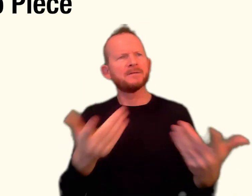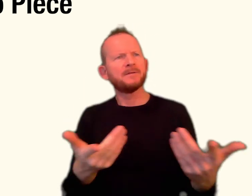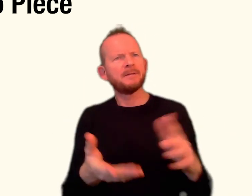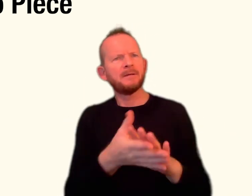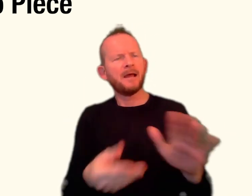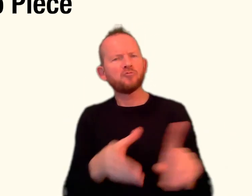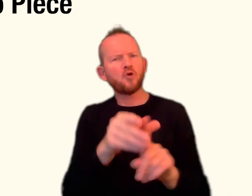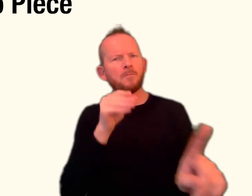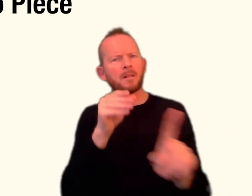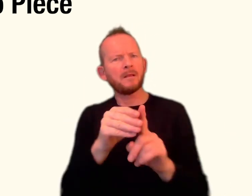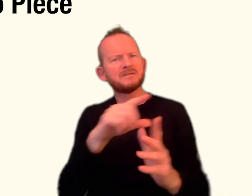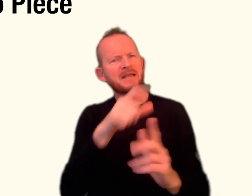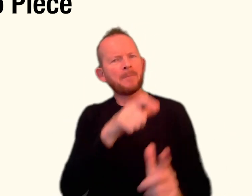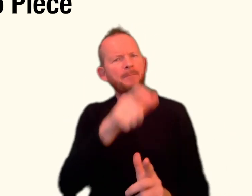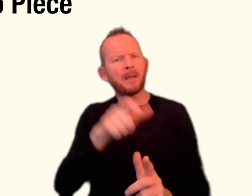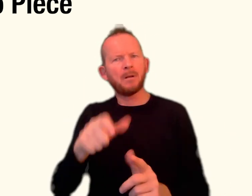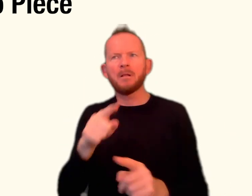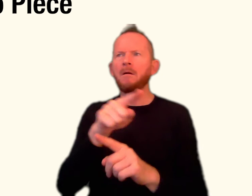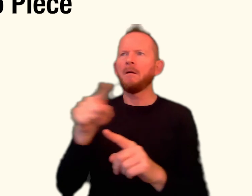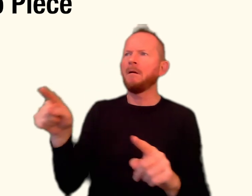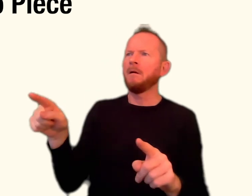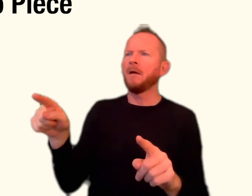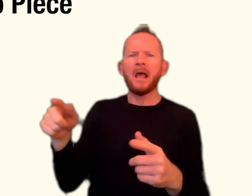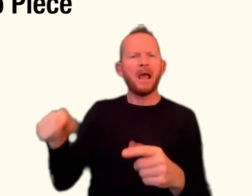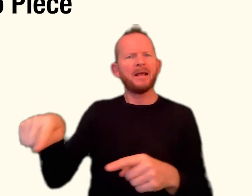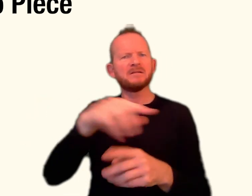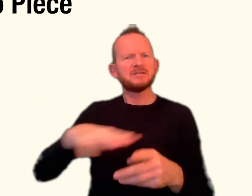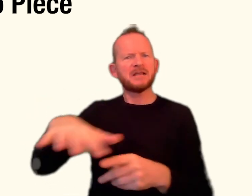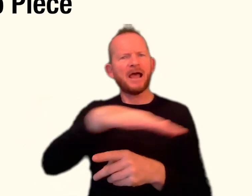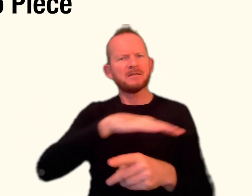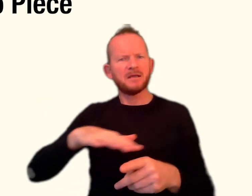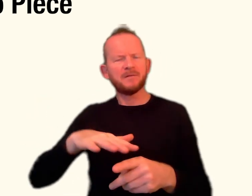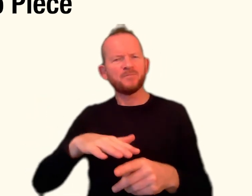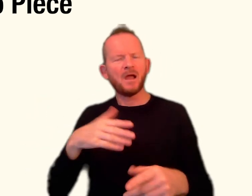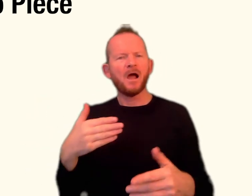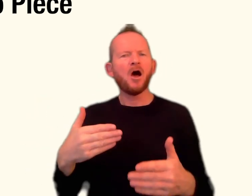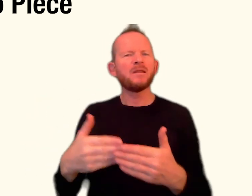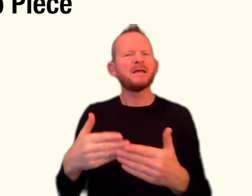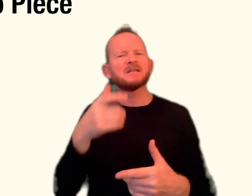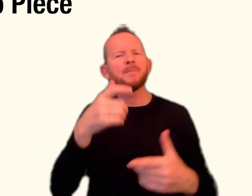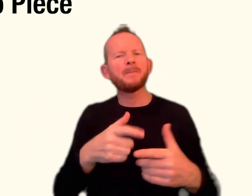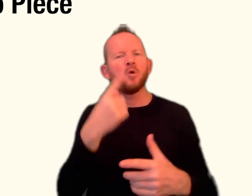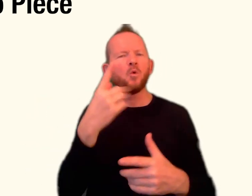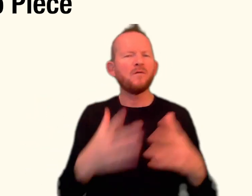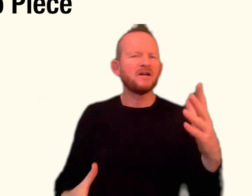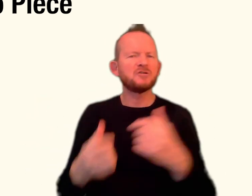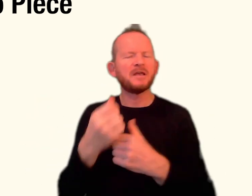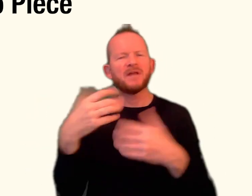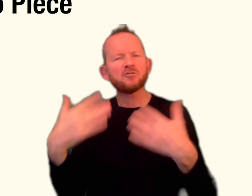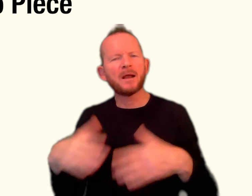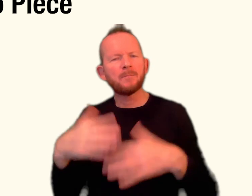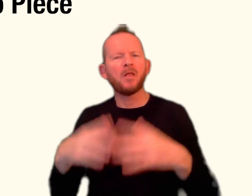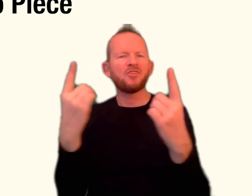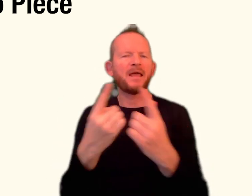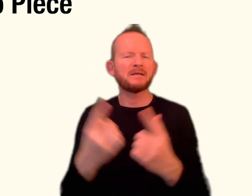are disabled people out and around in society, unless they are people who very often have achieved, incredible things